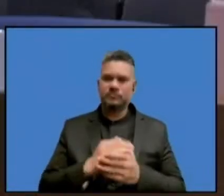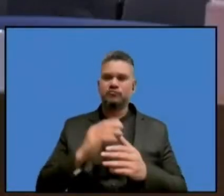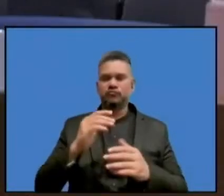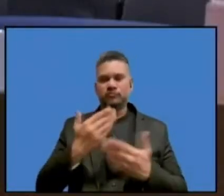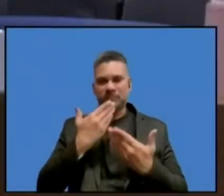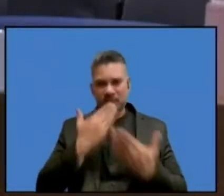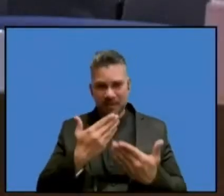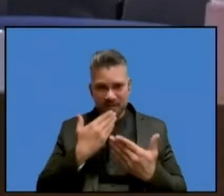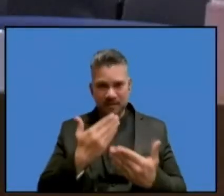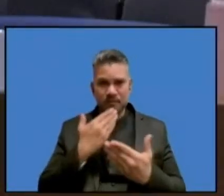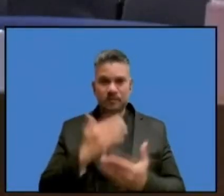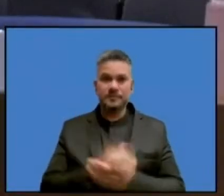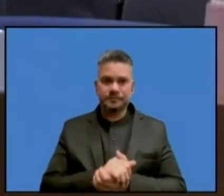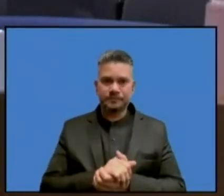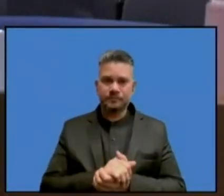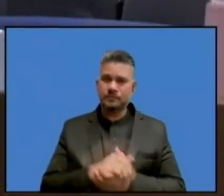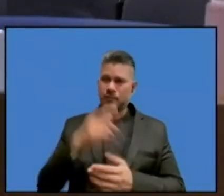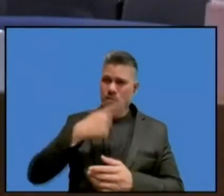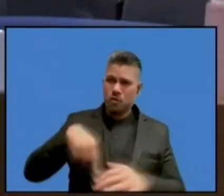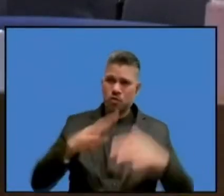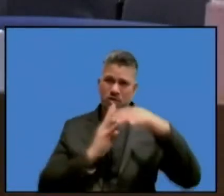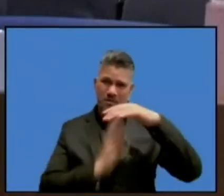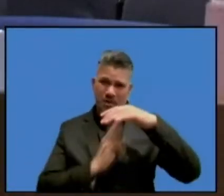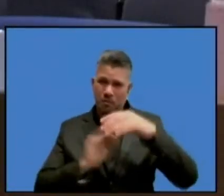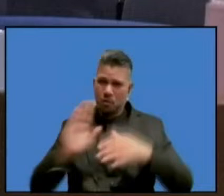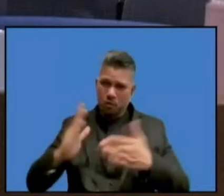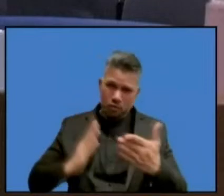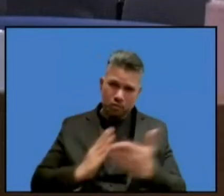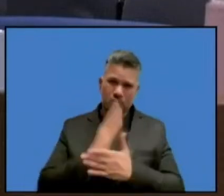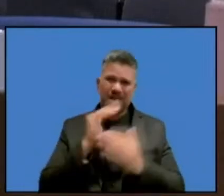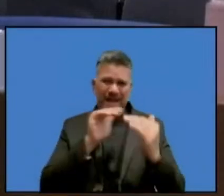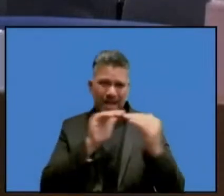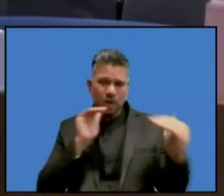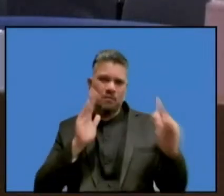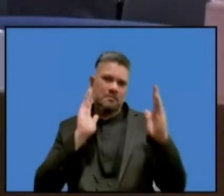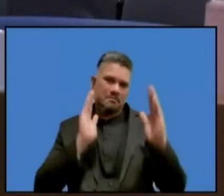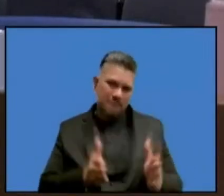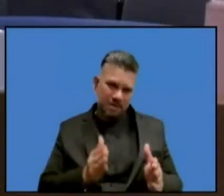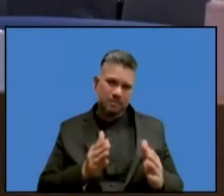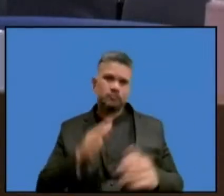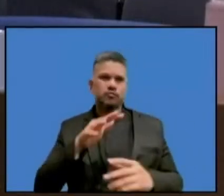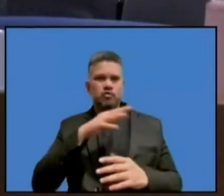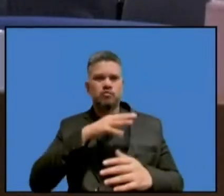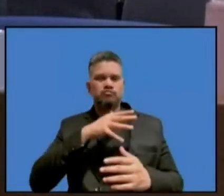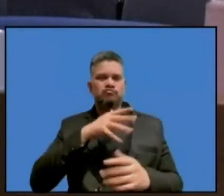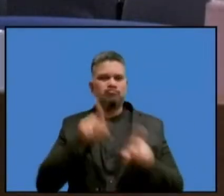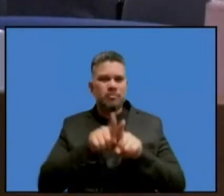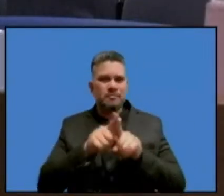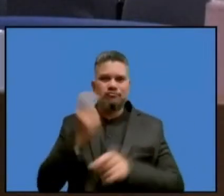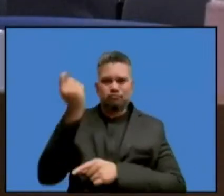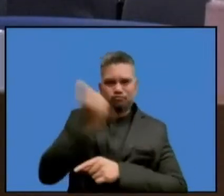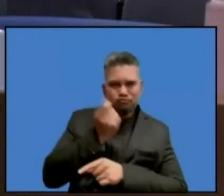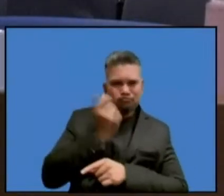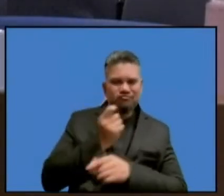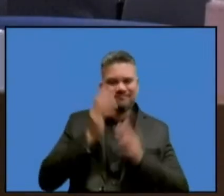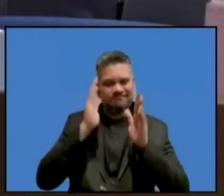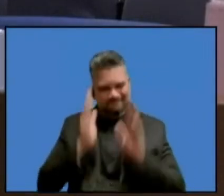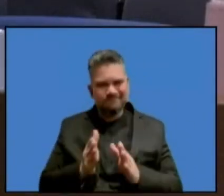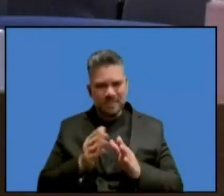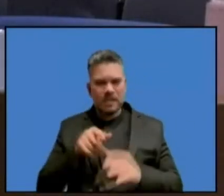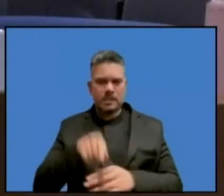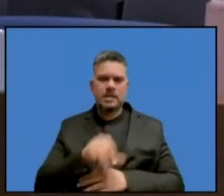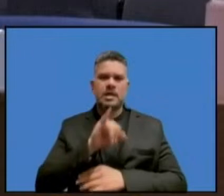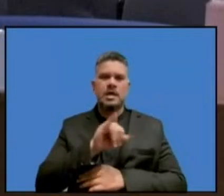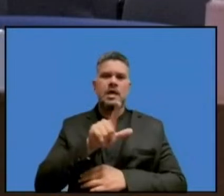equal treatment with nationals in respect of Social Security is established in various conventions of the International Labour Organization